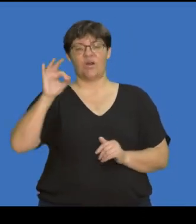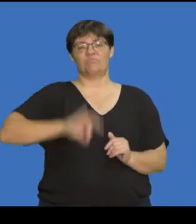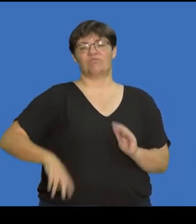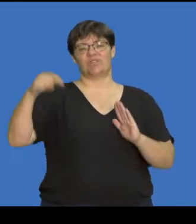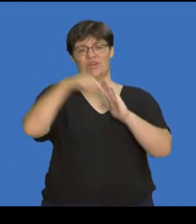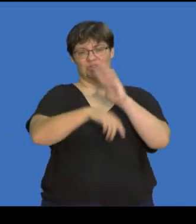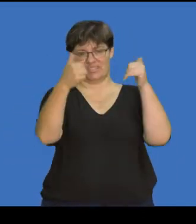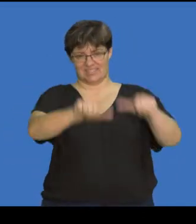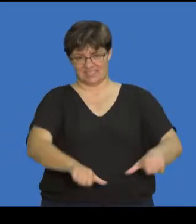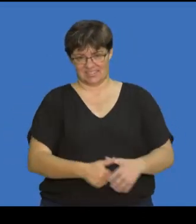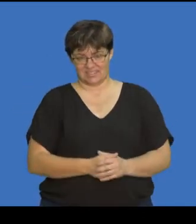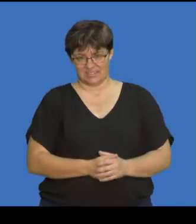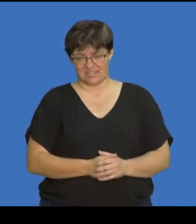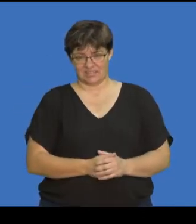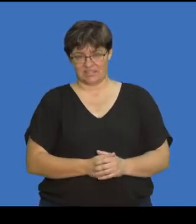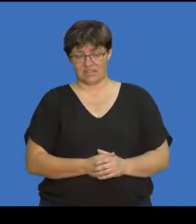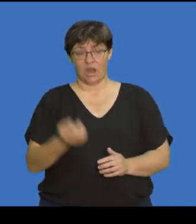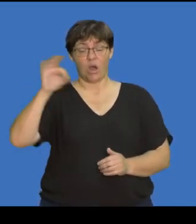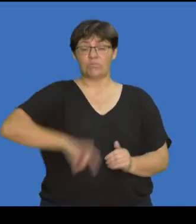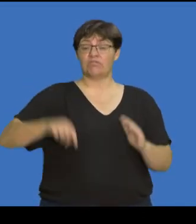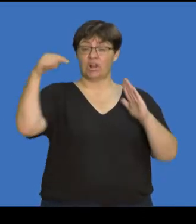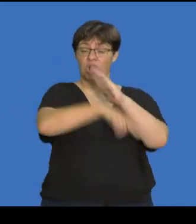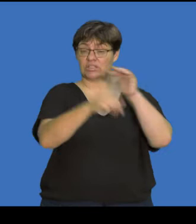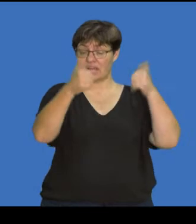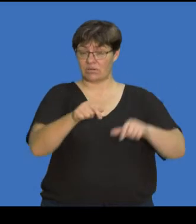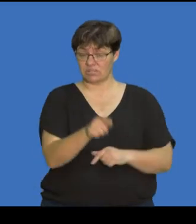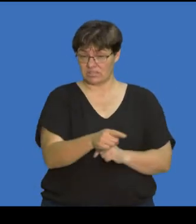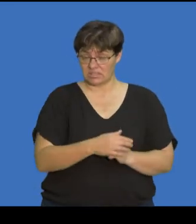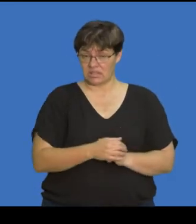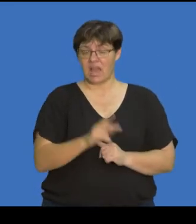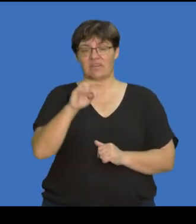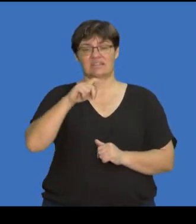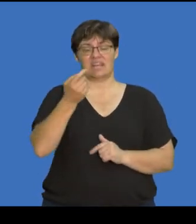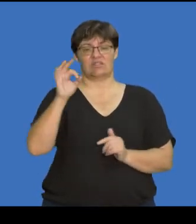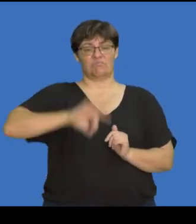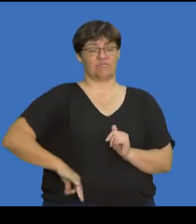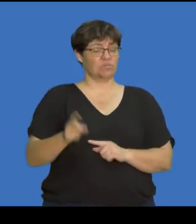account. Okay, in my profit and loss account, I've got a net profit of